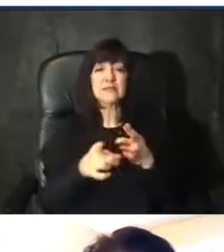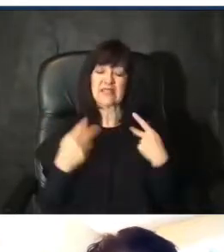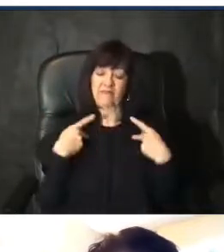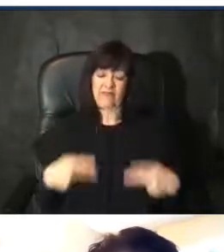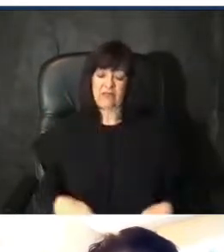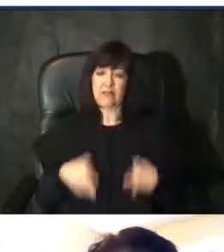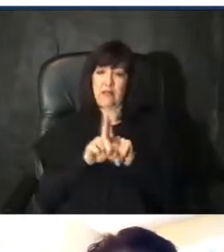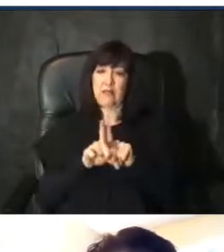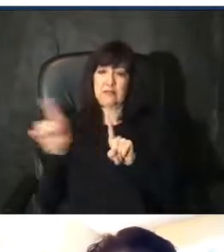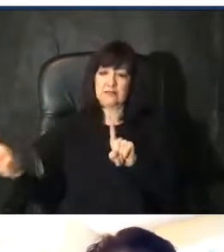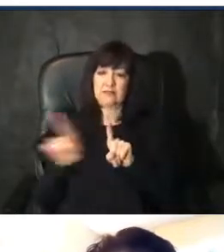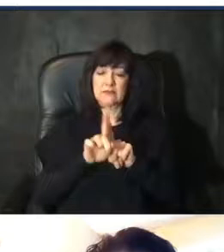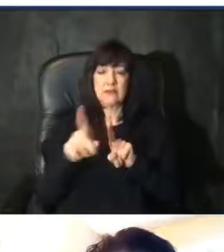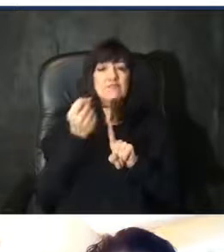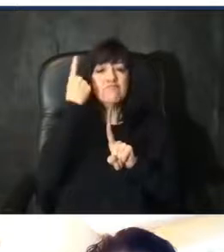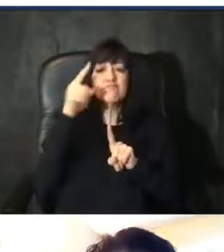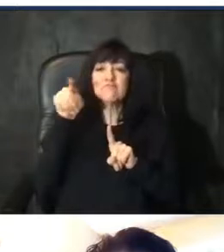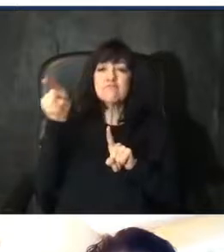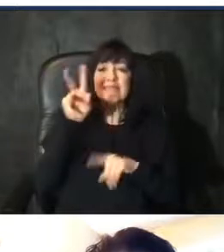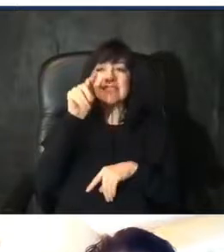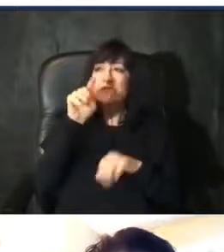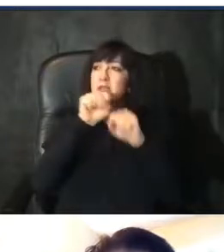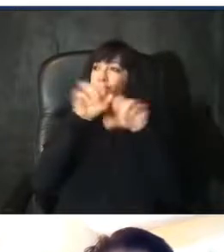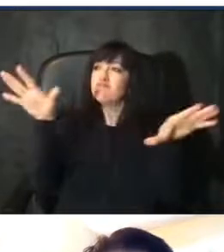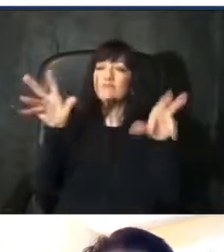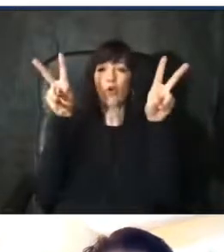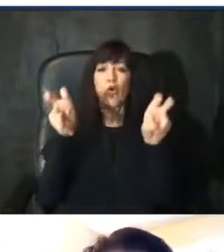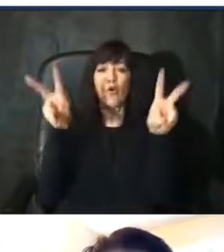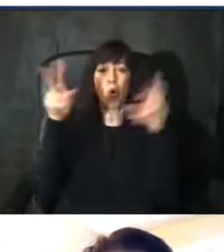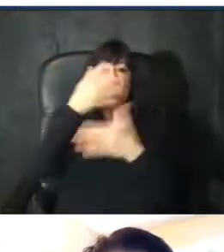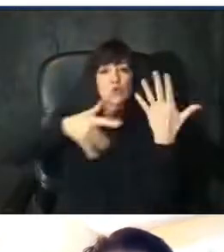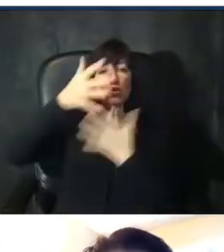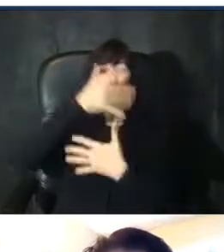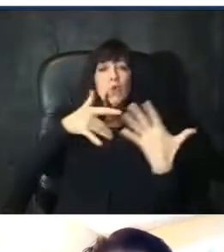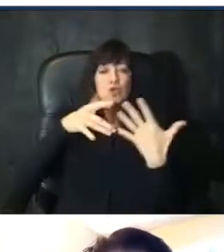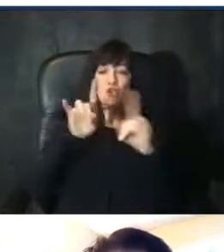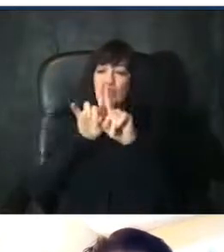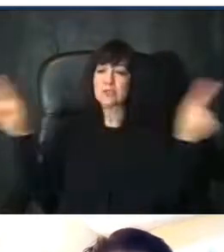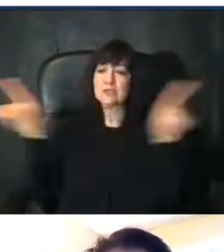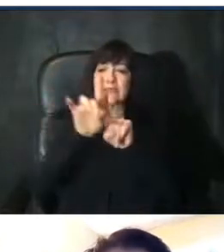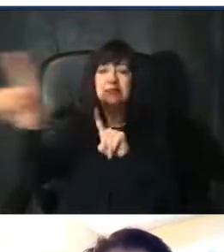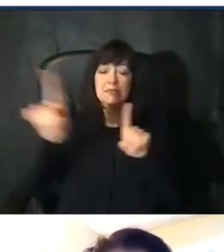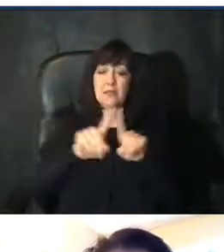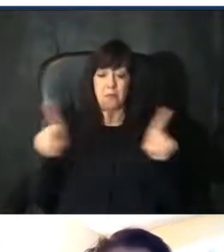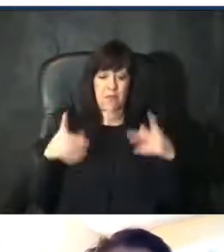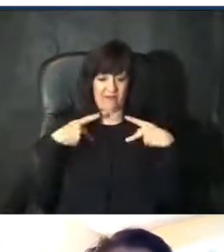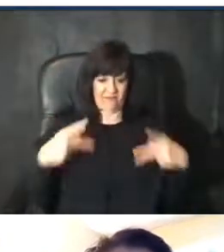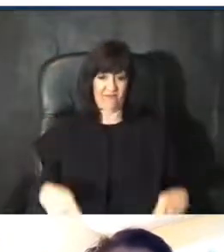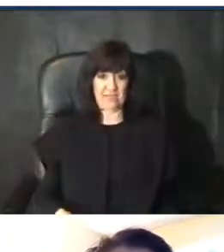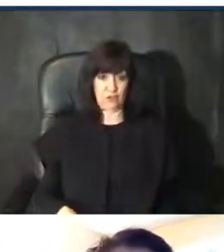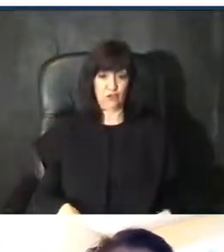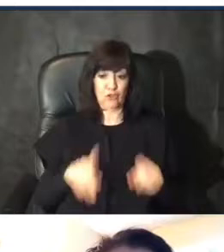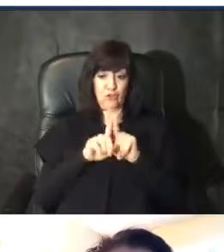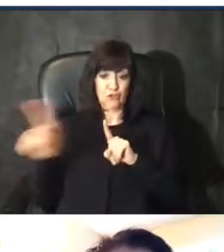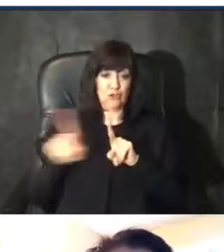physical distancing in and of itself is stressful for children. They're not able to see their friends, they're not going